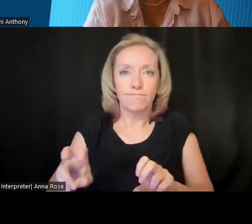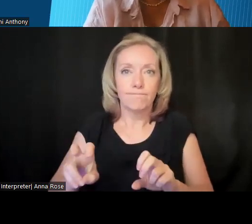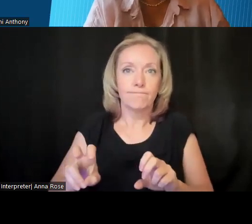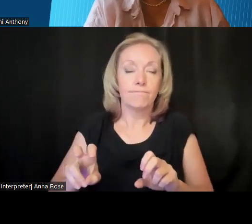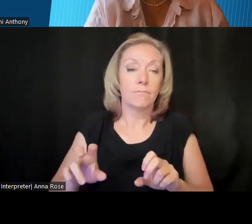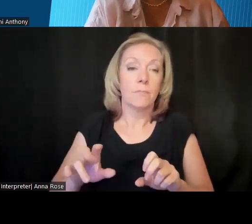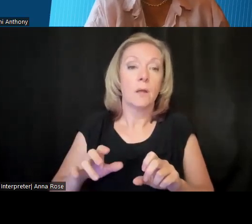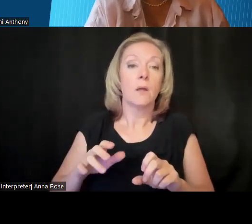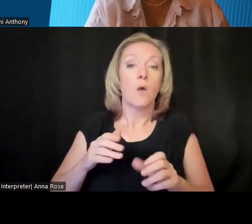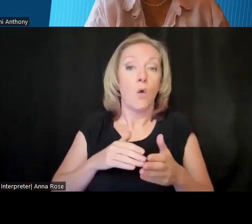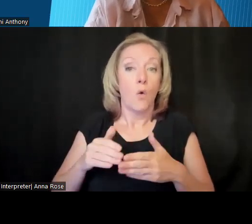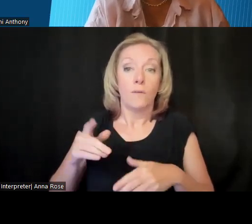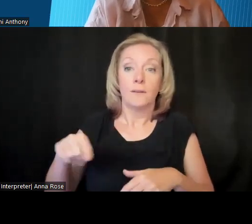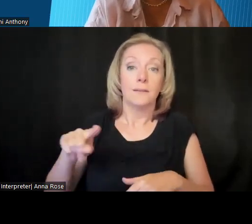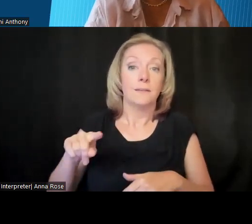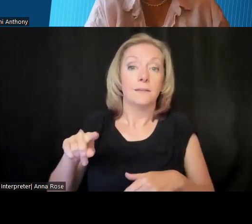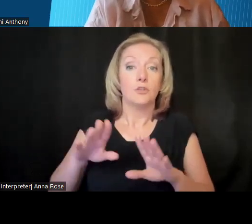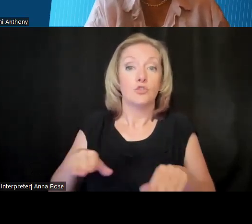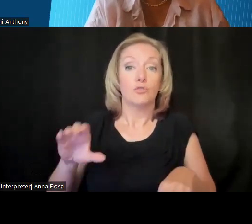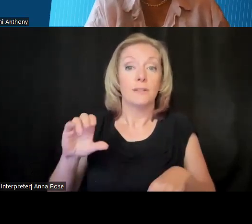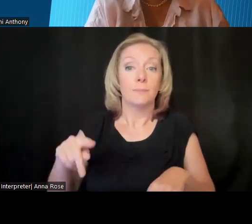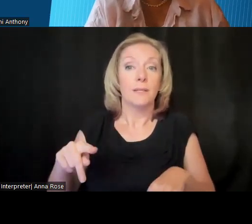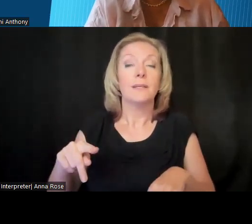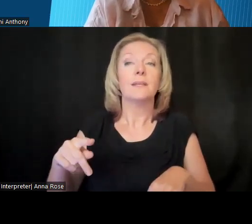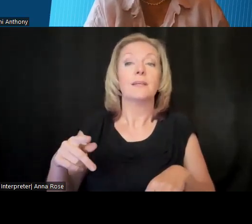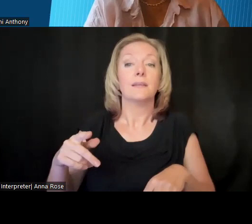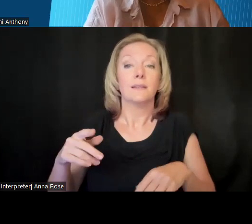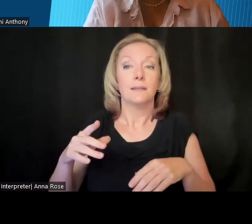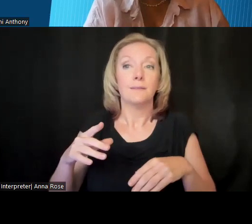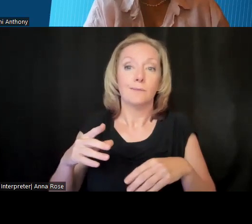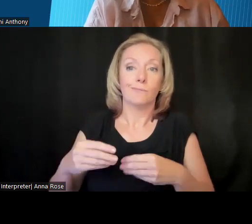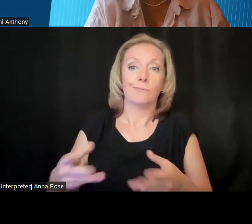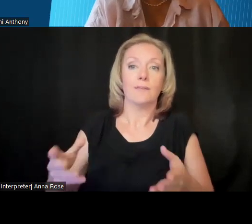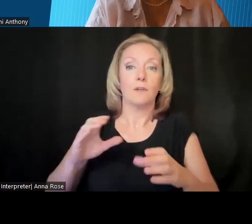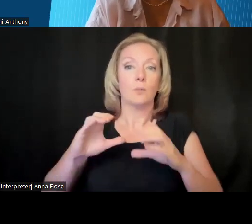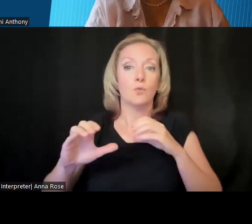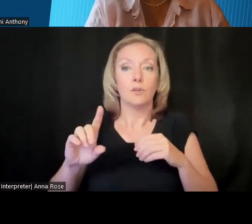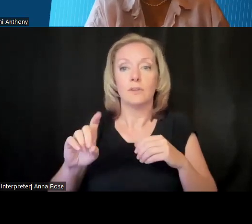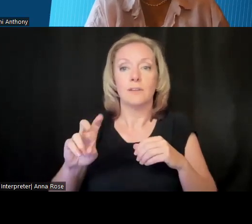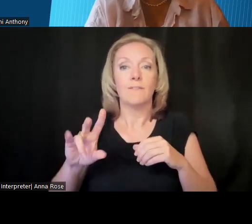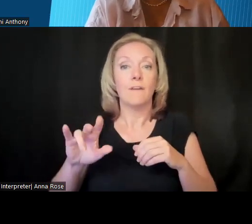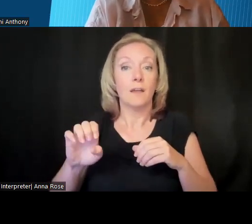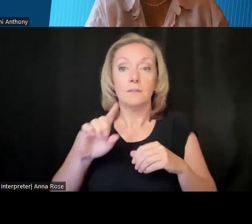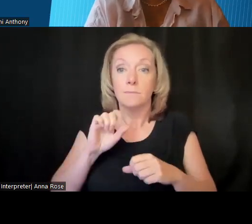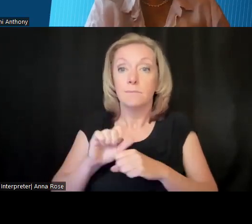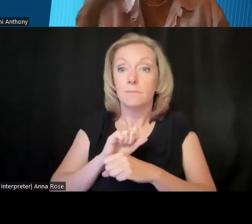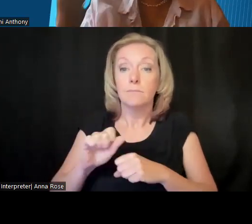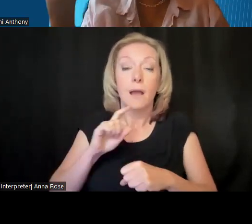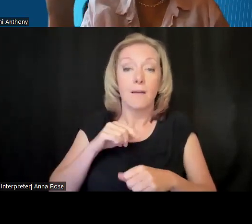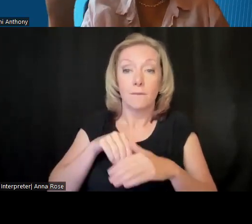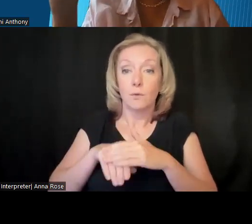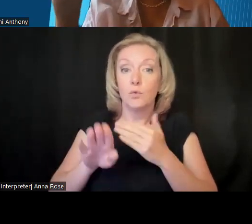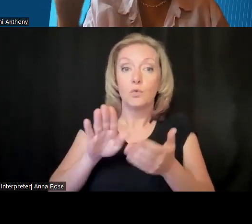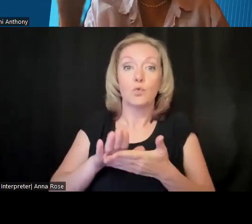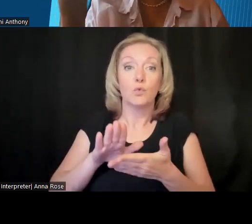worries, is because many of these kids end up with communication devices. And I have had this happen where I've gone into a school and I've seen these